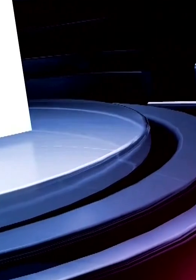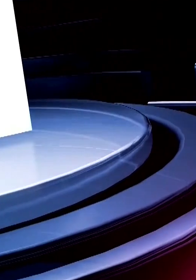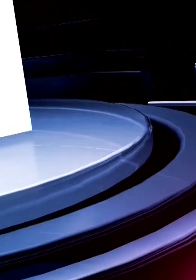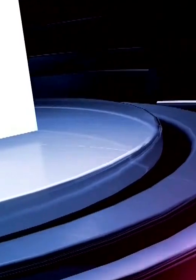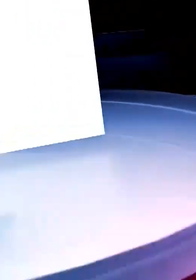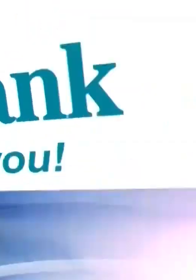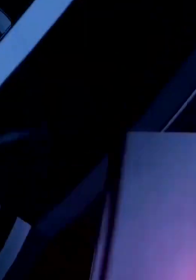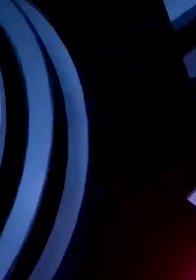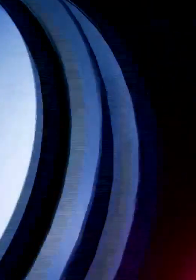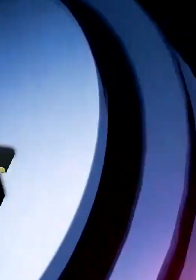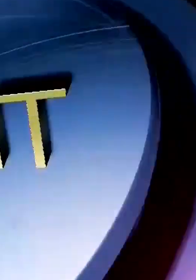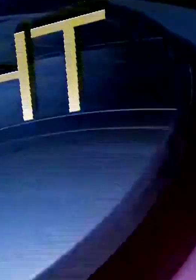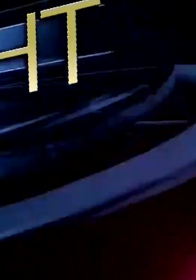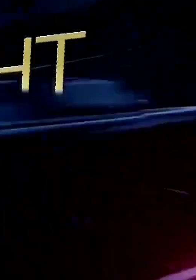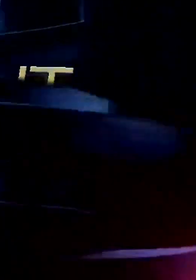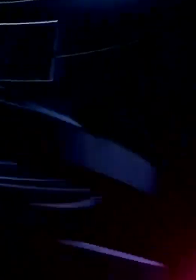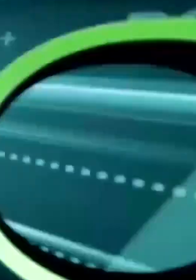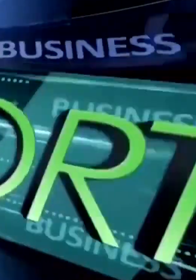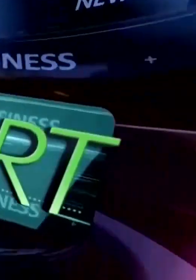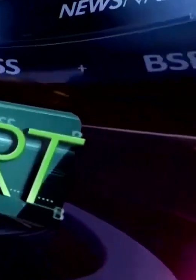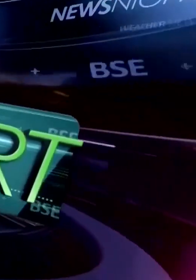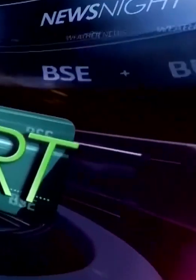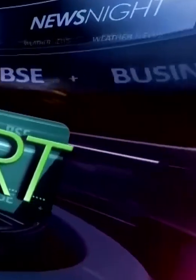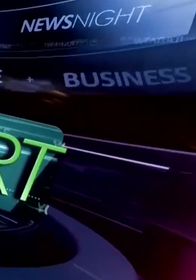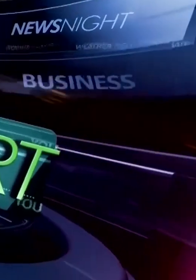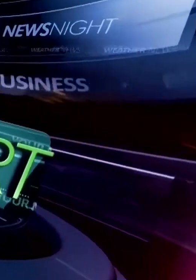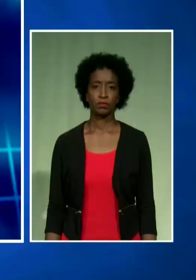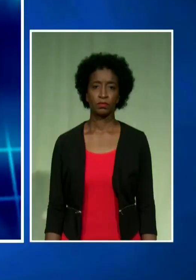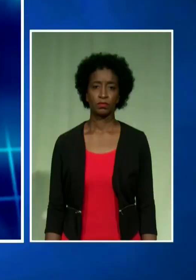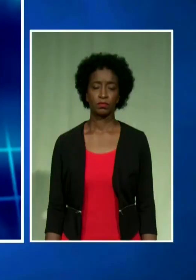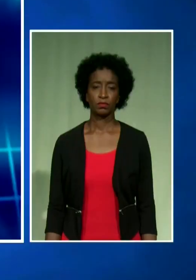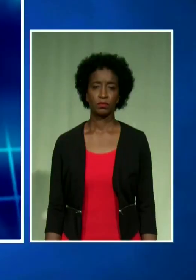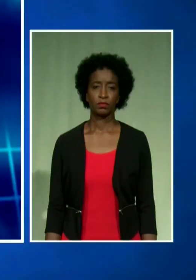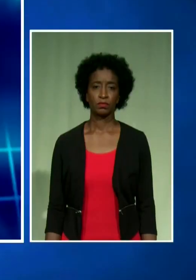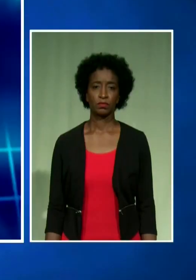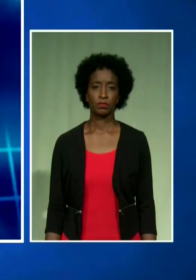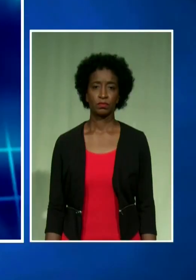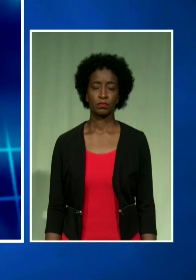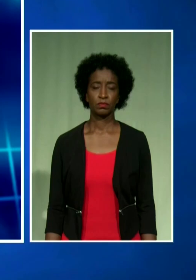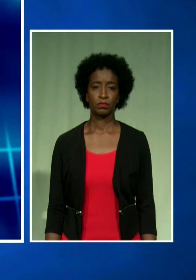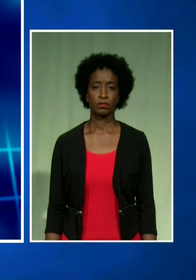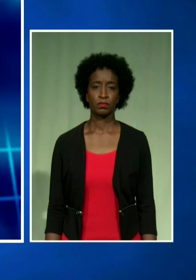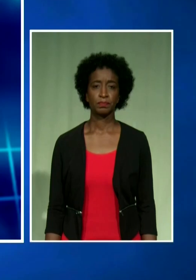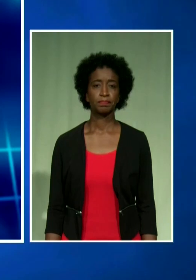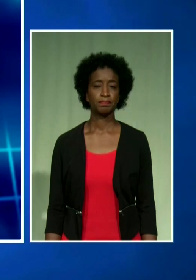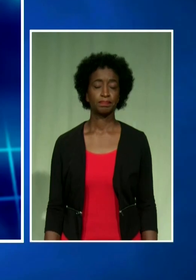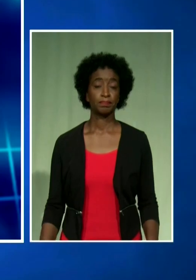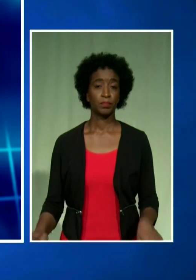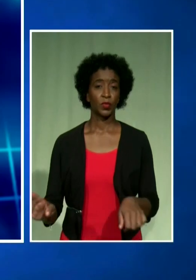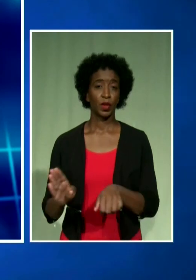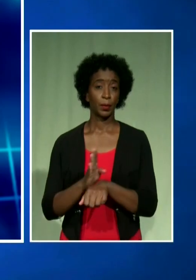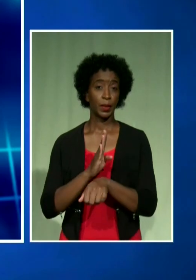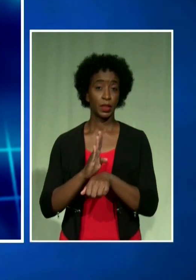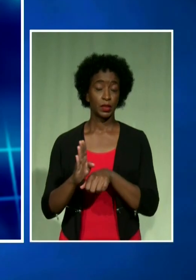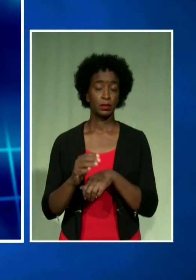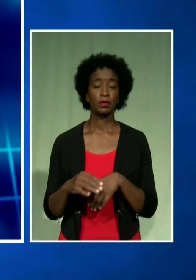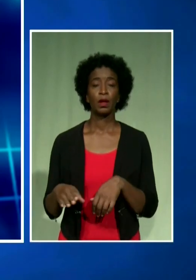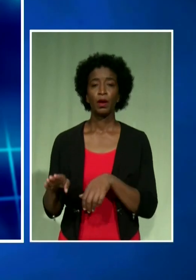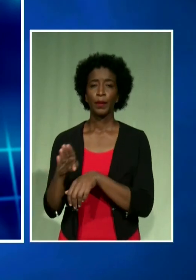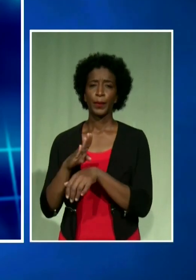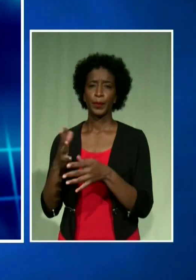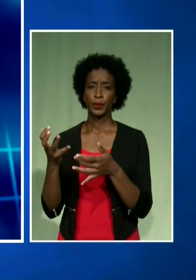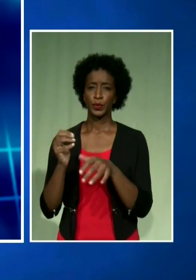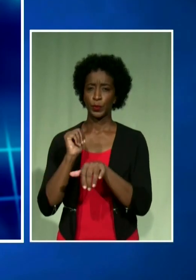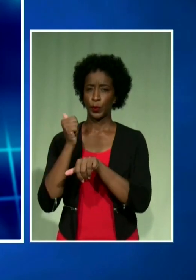We're the one for you. Topping business tonight, Barbados is seeking to establish